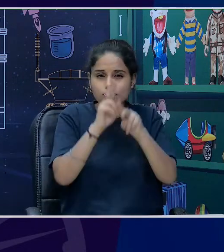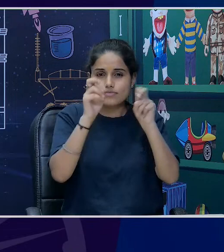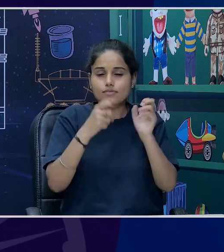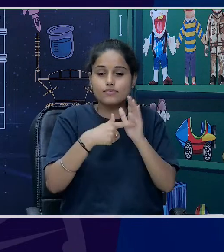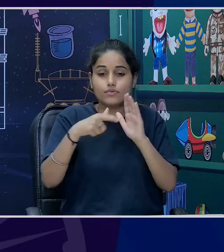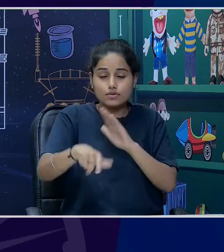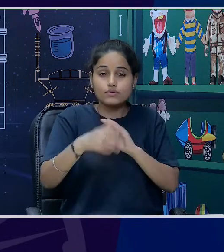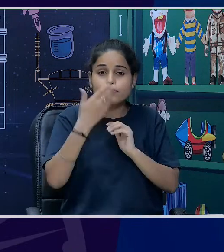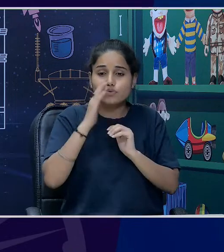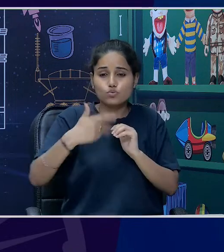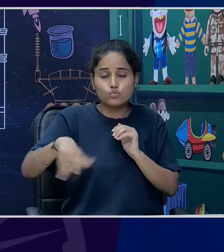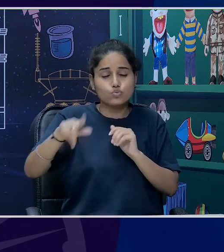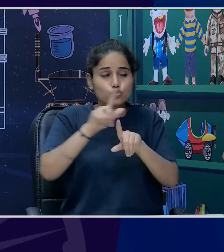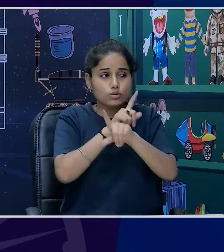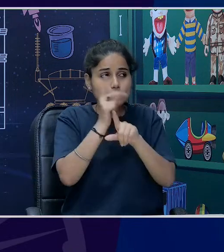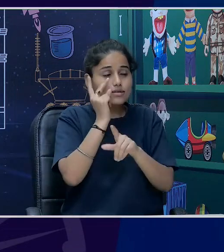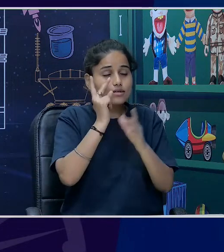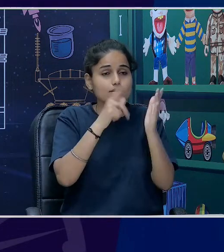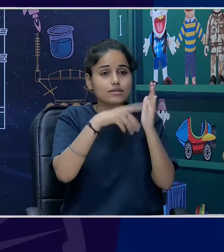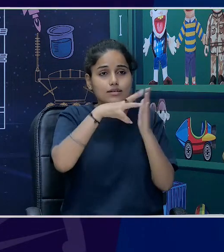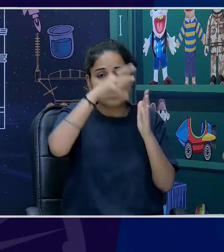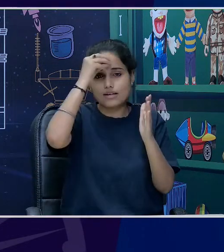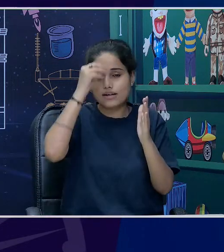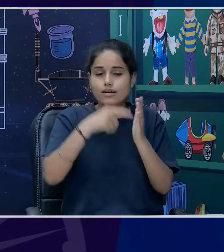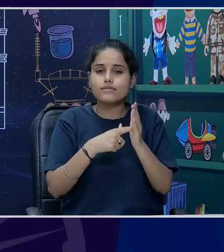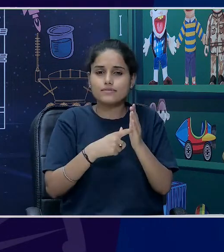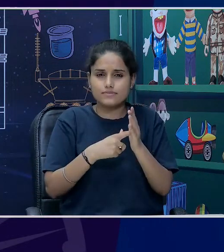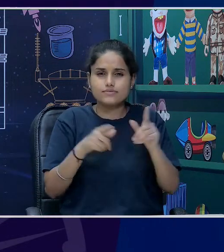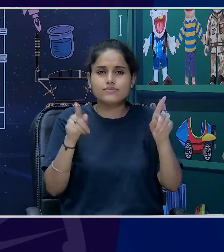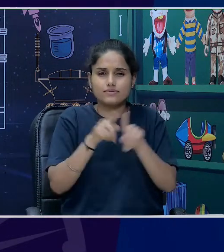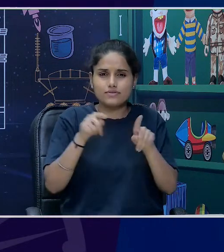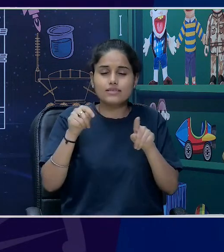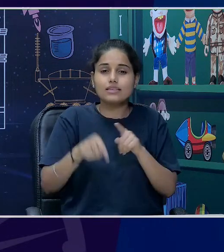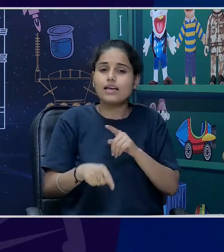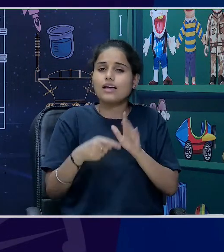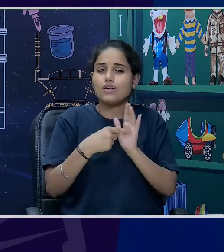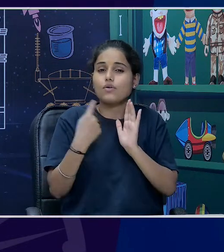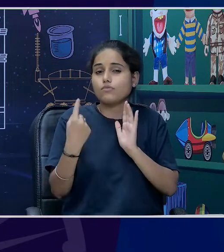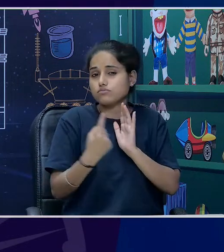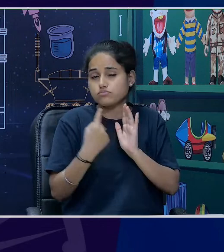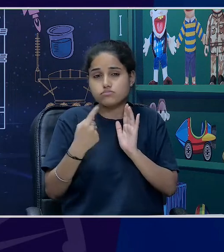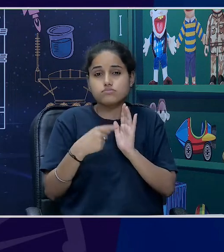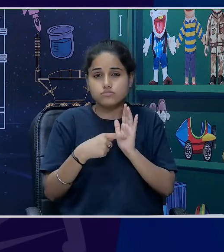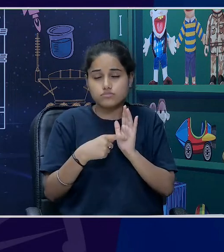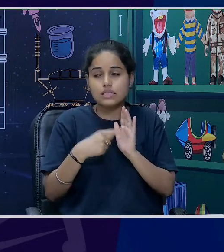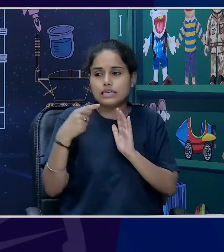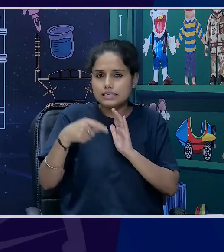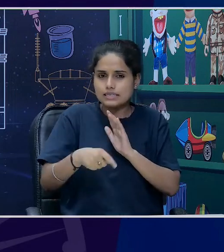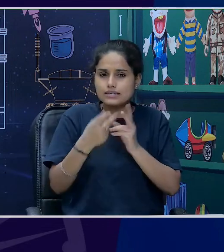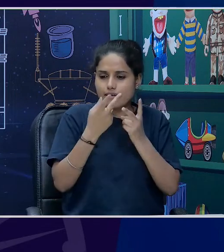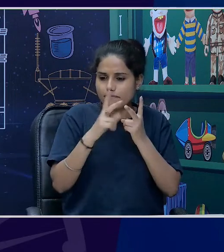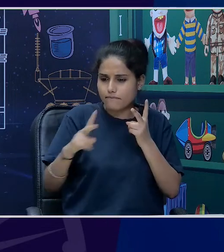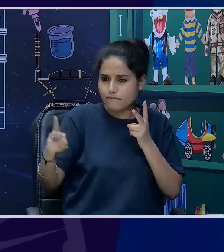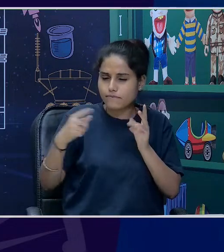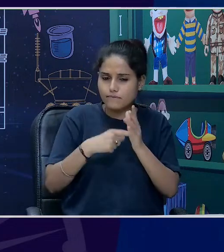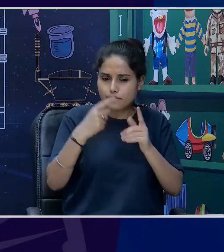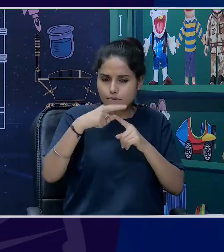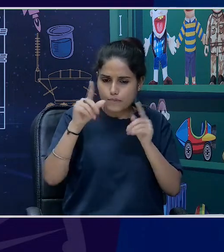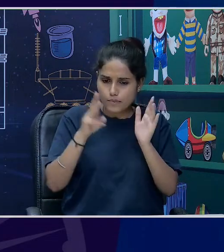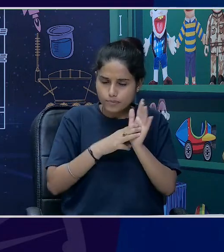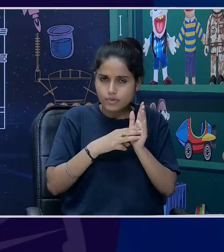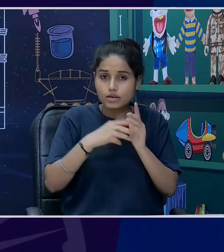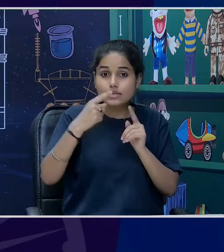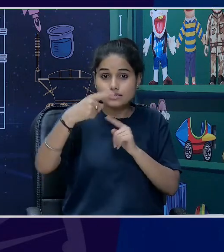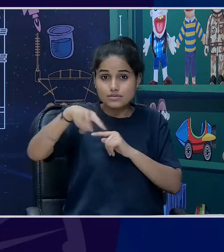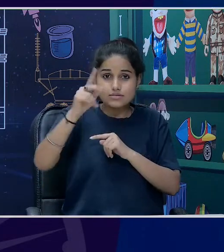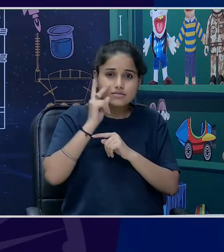30 minutes. You can see viewers, and like this only you have to use resource material, you have to make your lessons